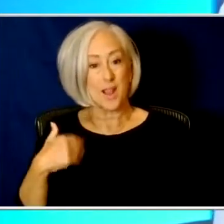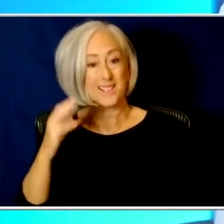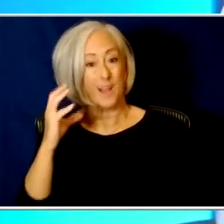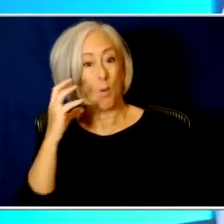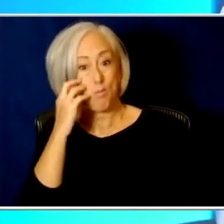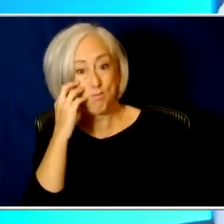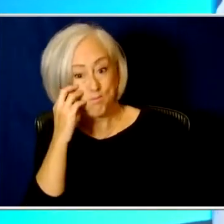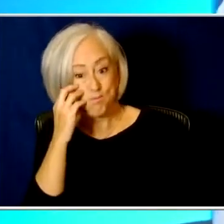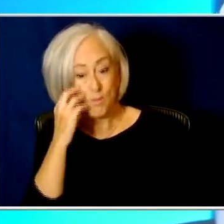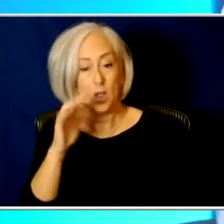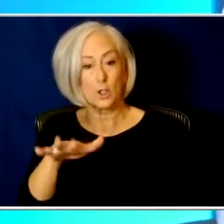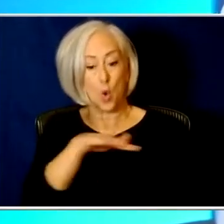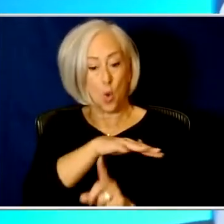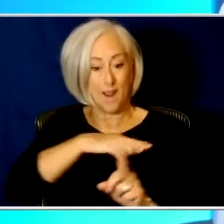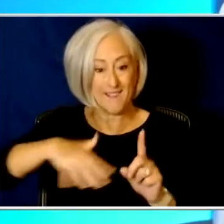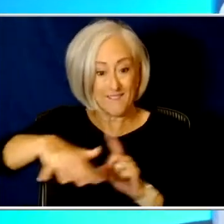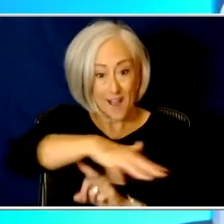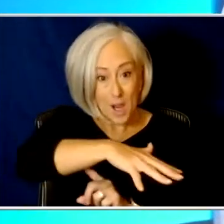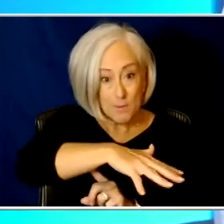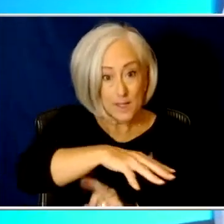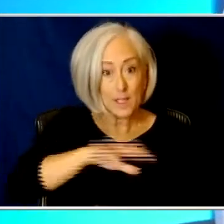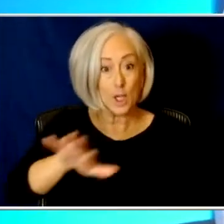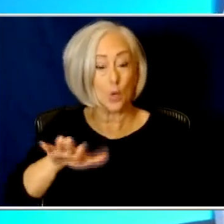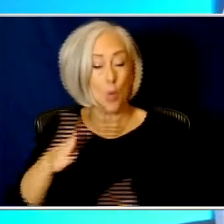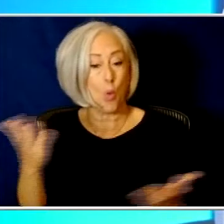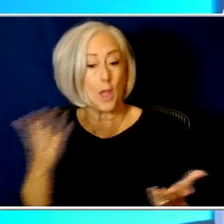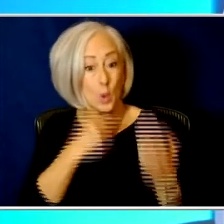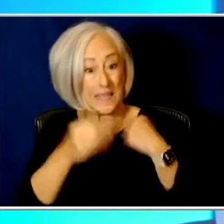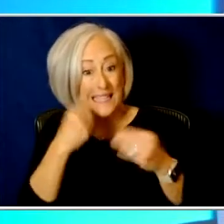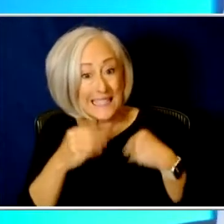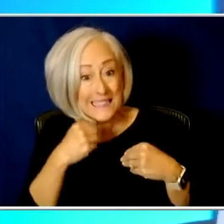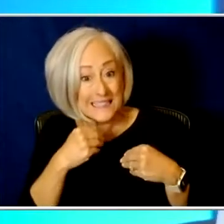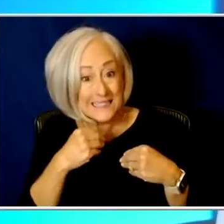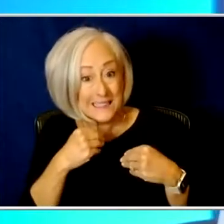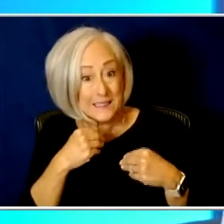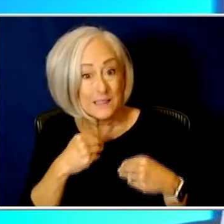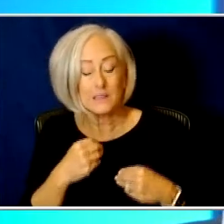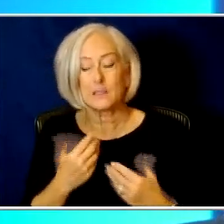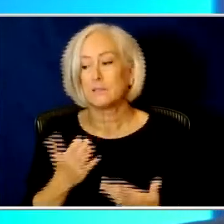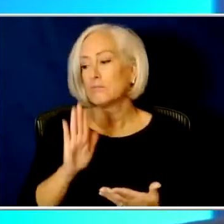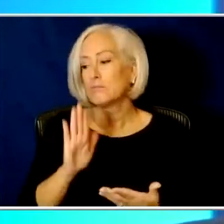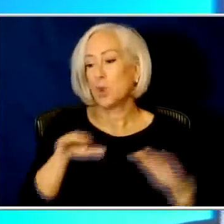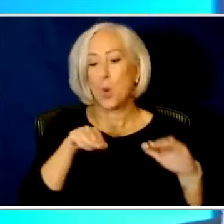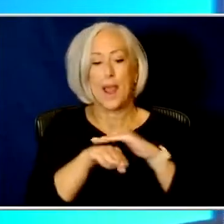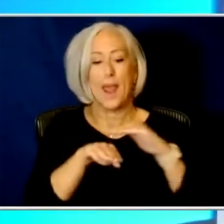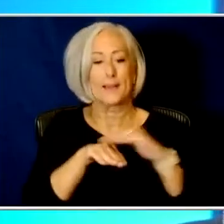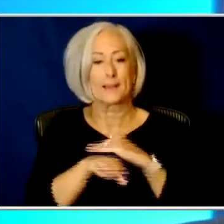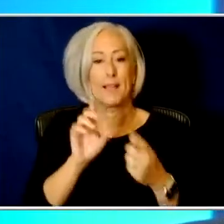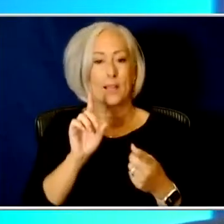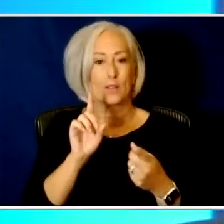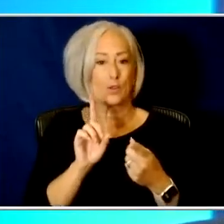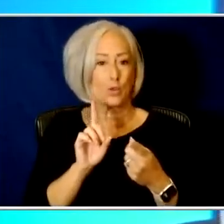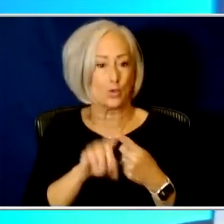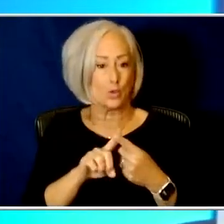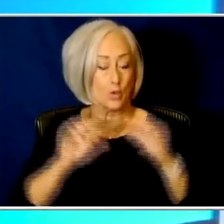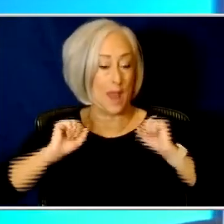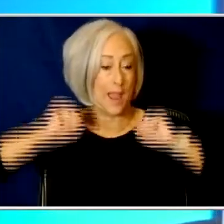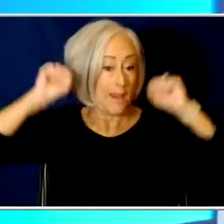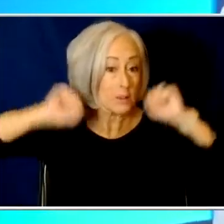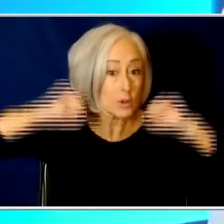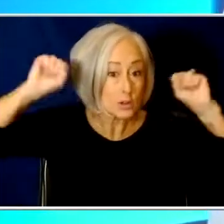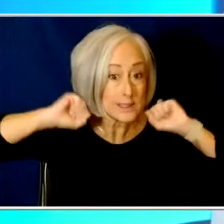environment, your diet is important, your access to, you have to be able to exercise, so being in